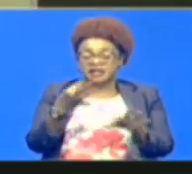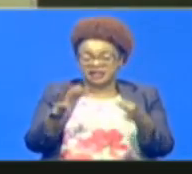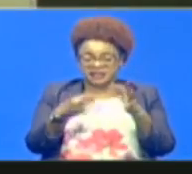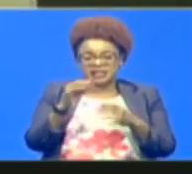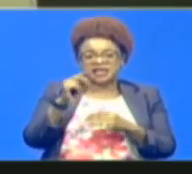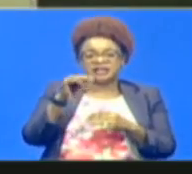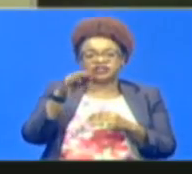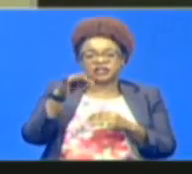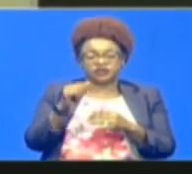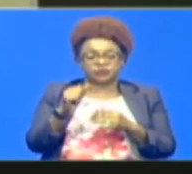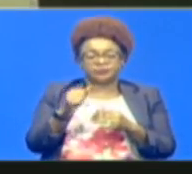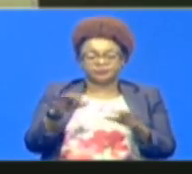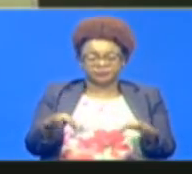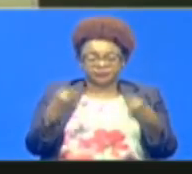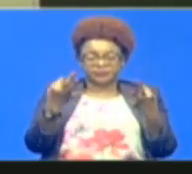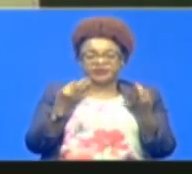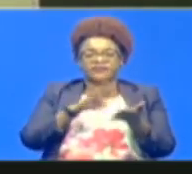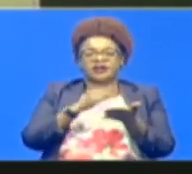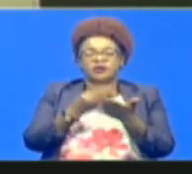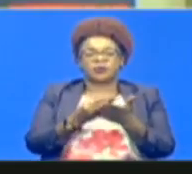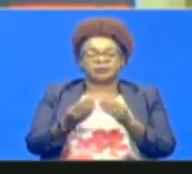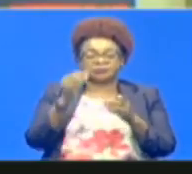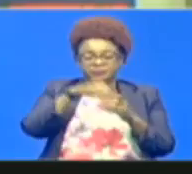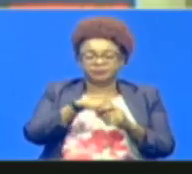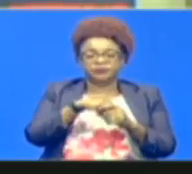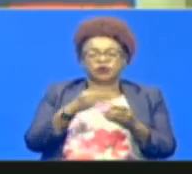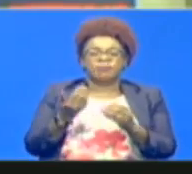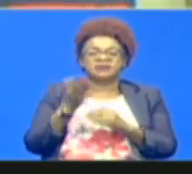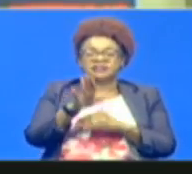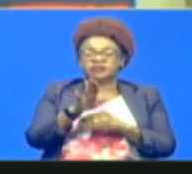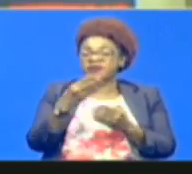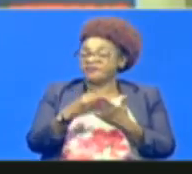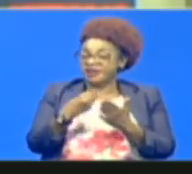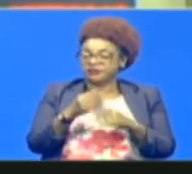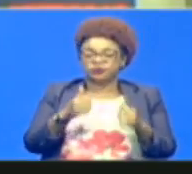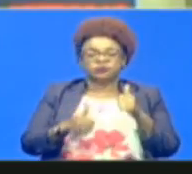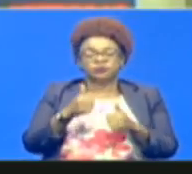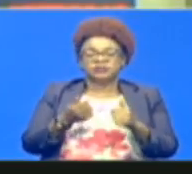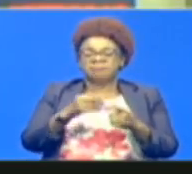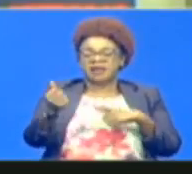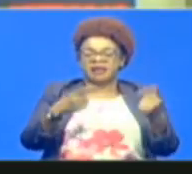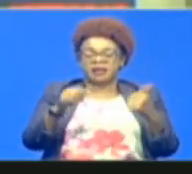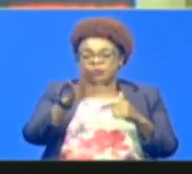Satchu. The recovered funds will be channeled to the Investor Compensation Fund, which by law compensates investors who